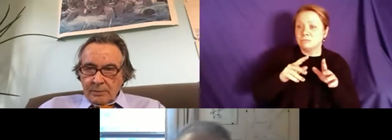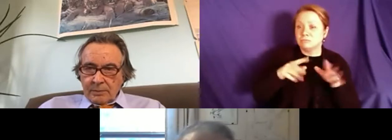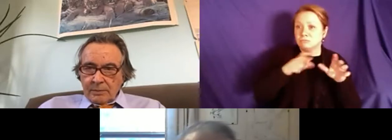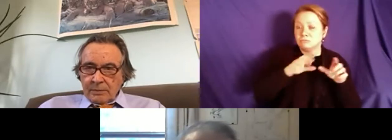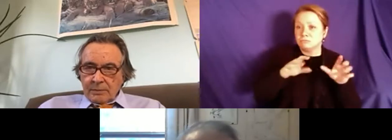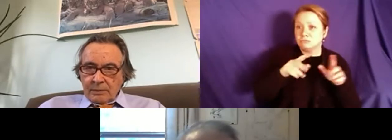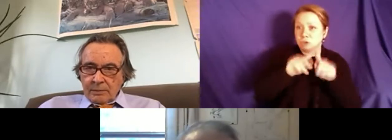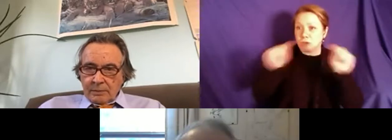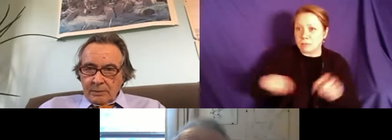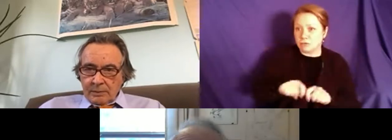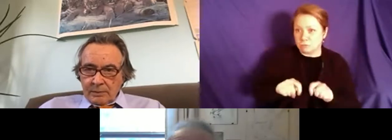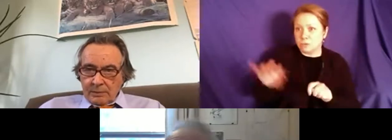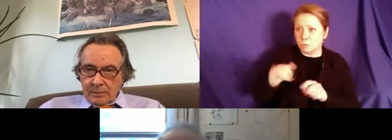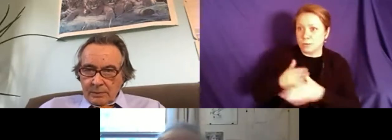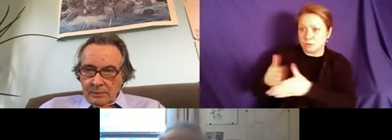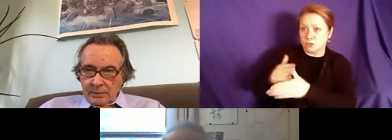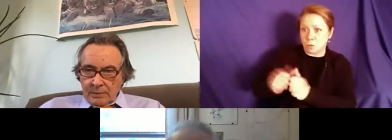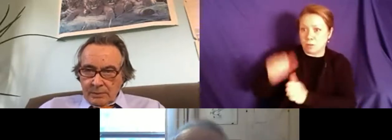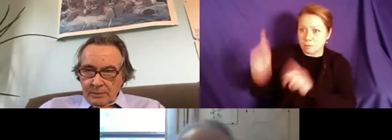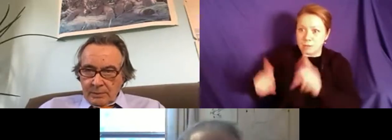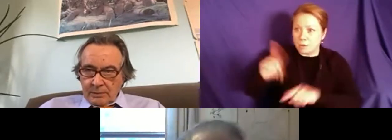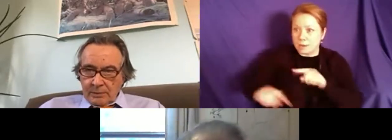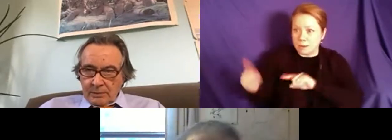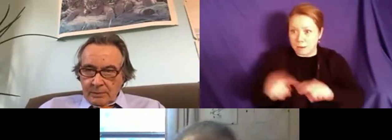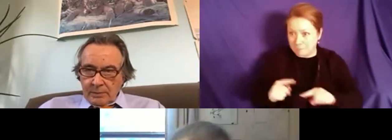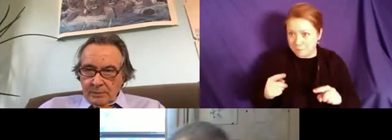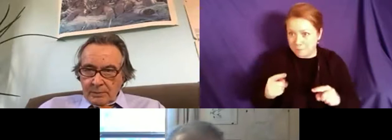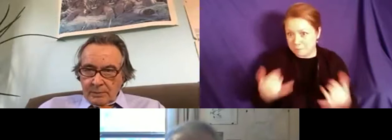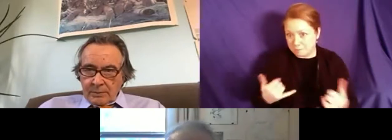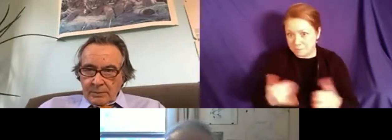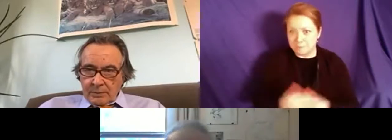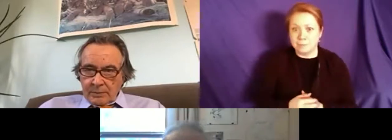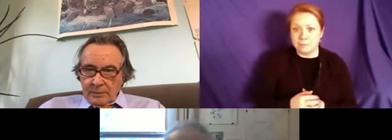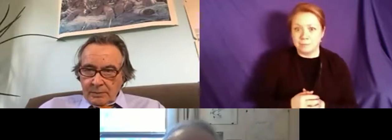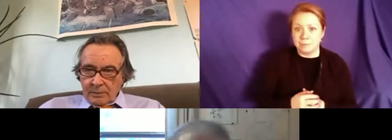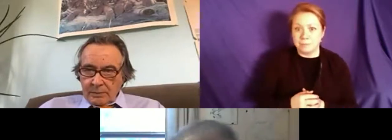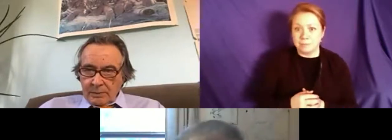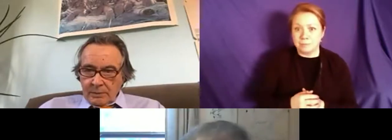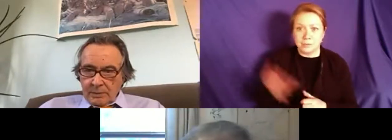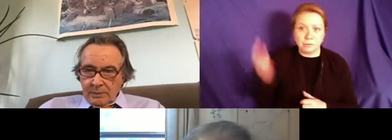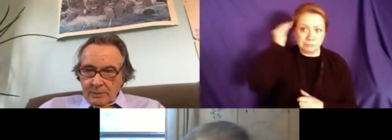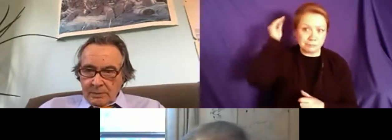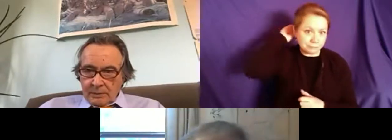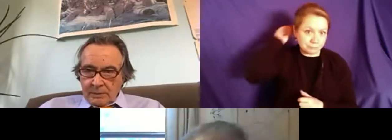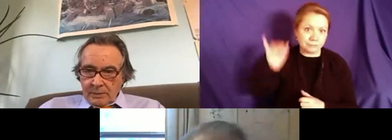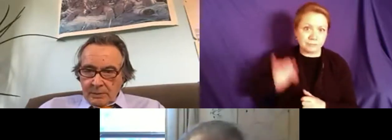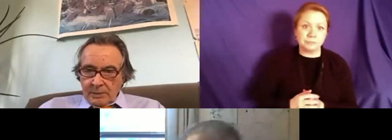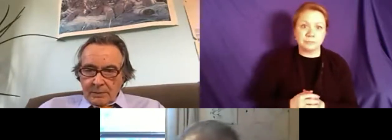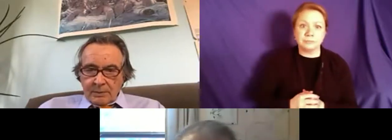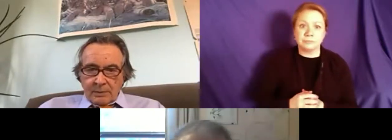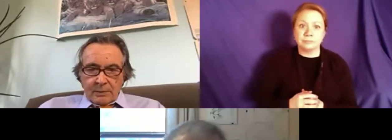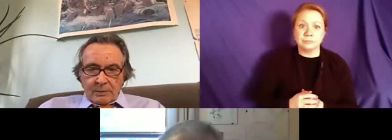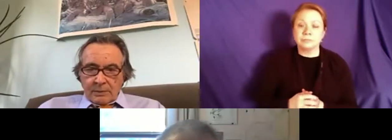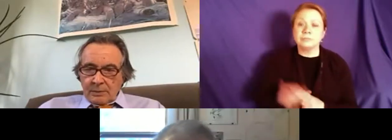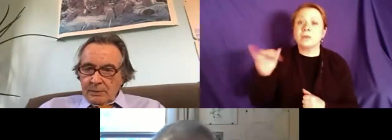the conversation with folks who are unable to join us tonight. So keep that in mind. And there's